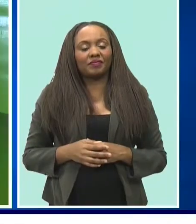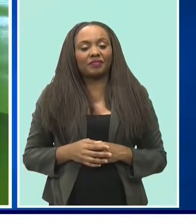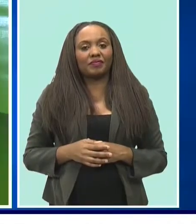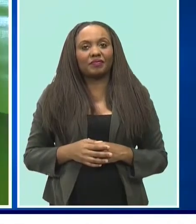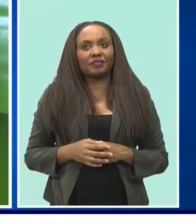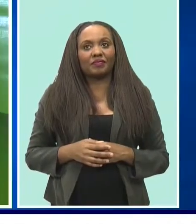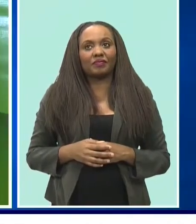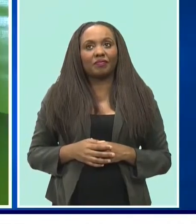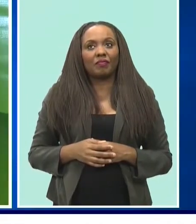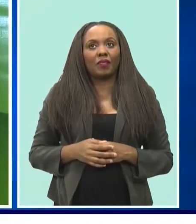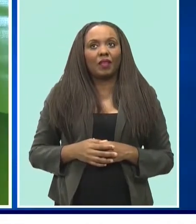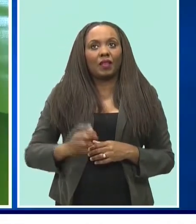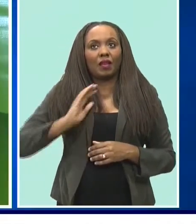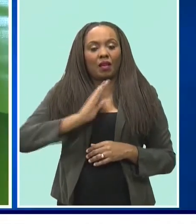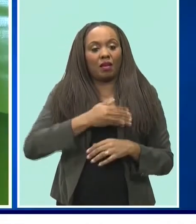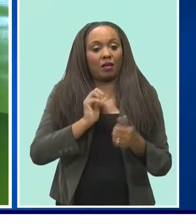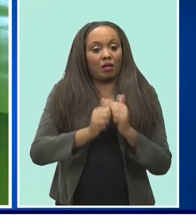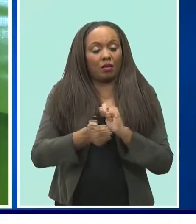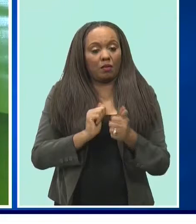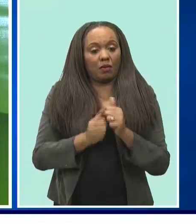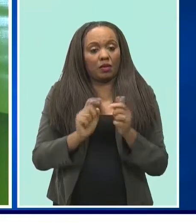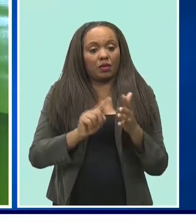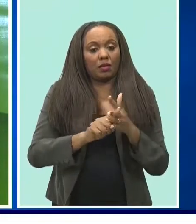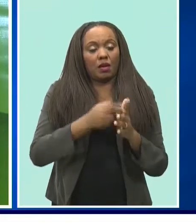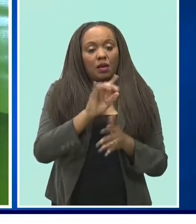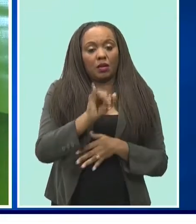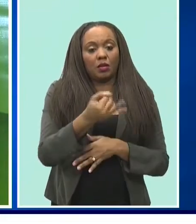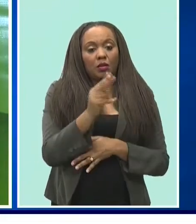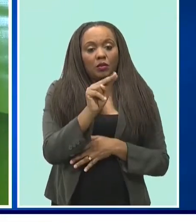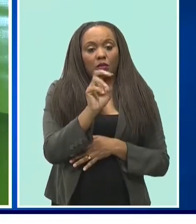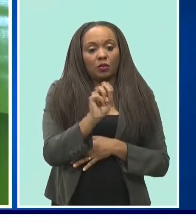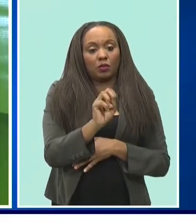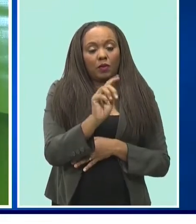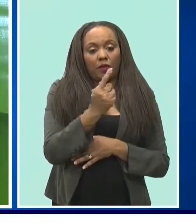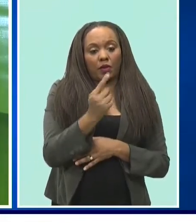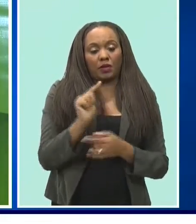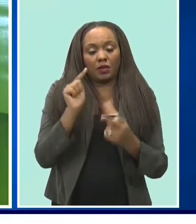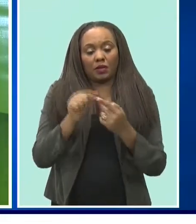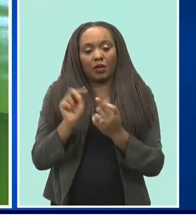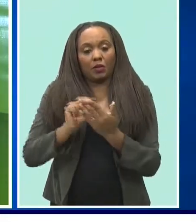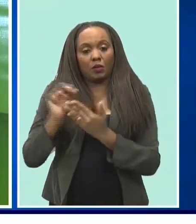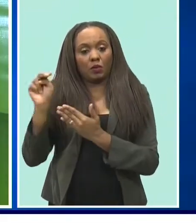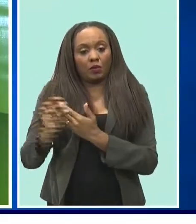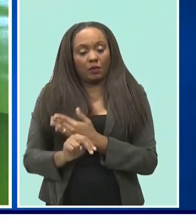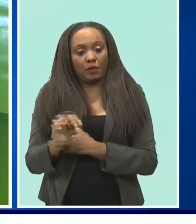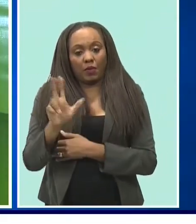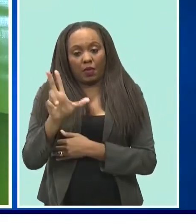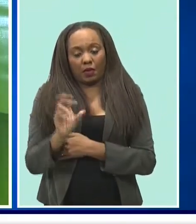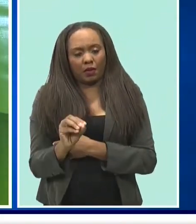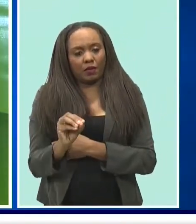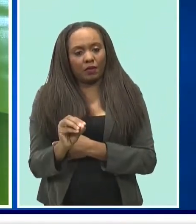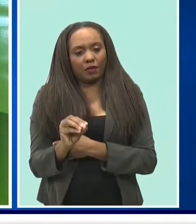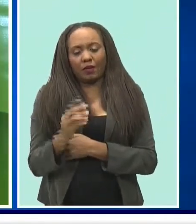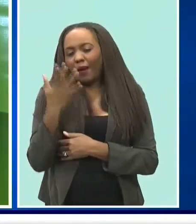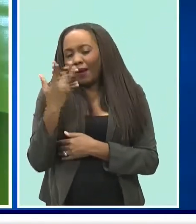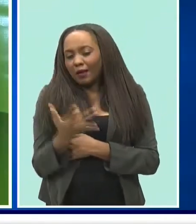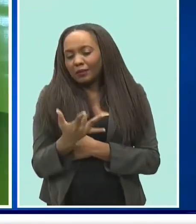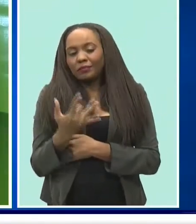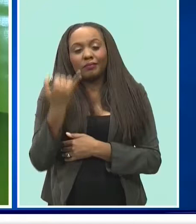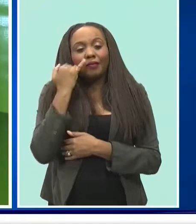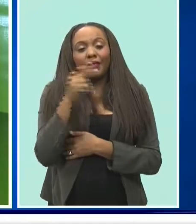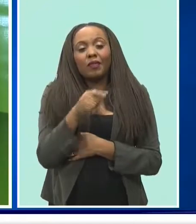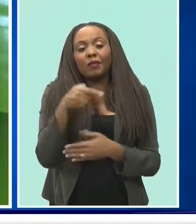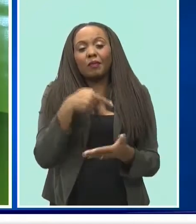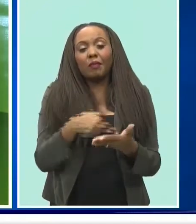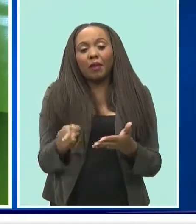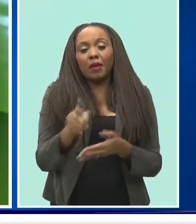This promotion ran from June to November, June 1st to November 30th, and the objective was for persons who paid their